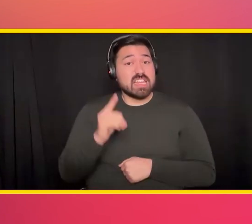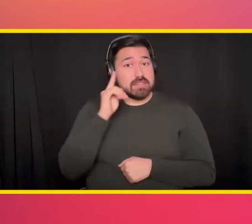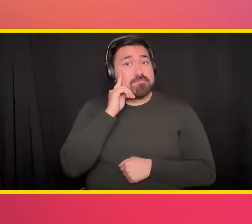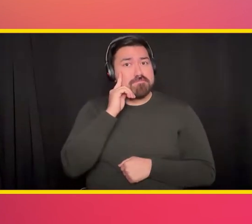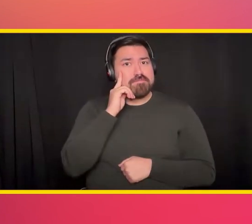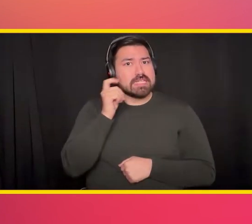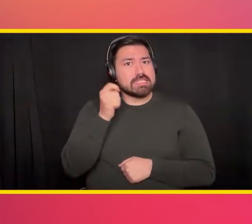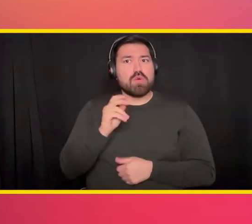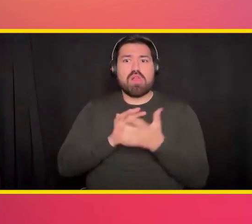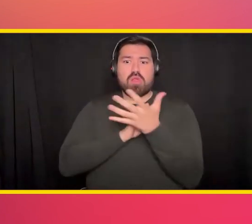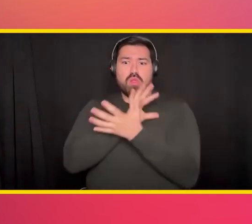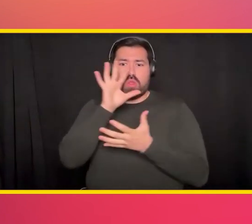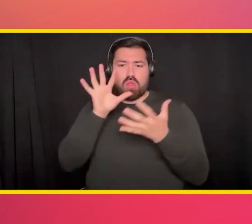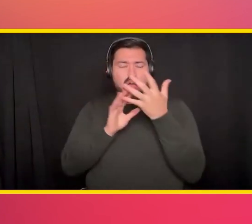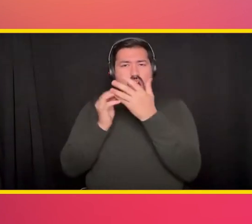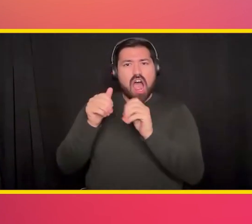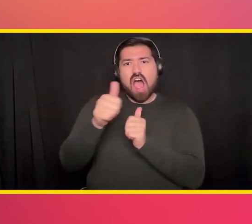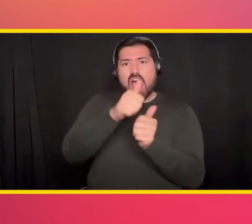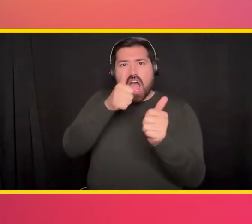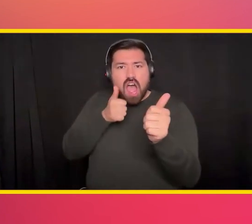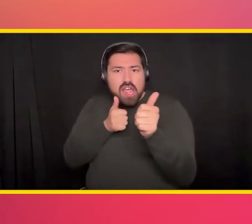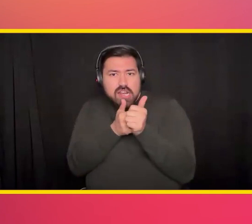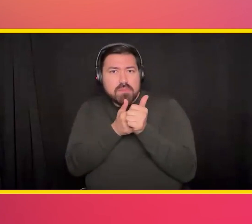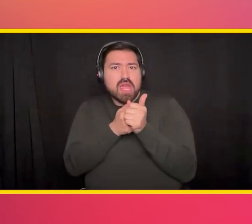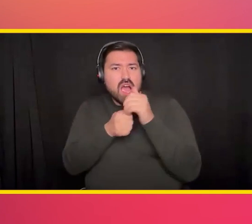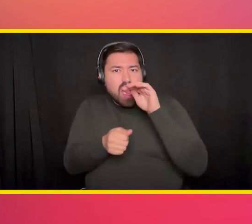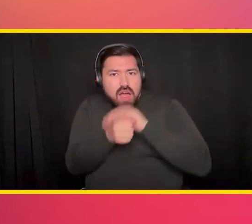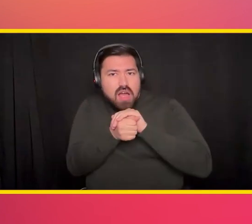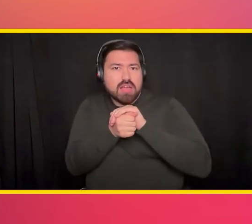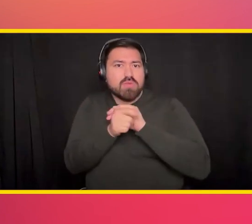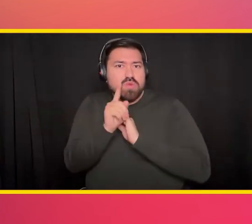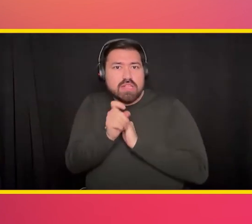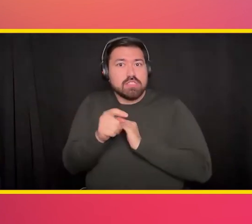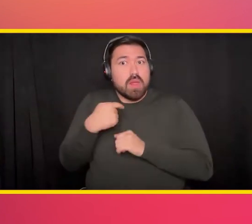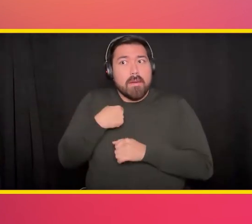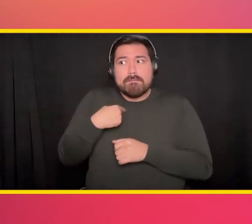the smokescreen of hiding behind the acronym, so that people don't really understand